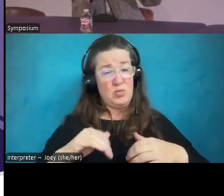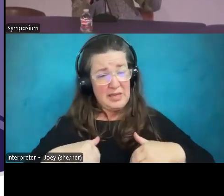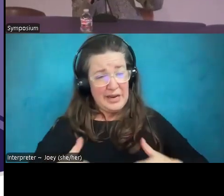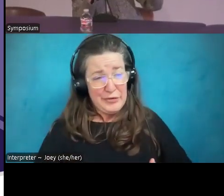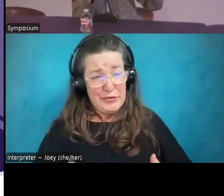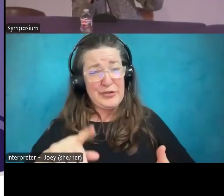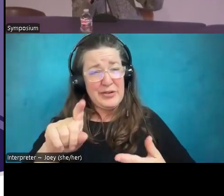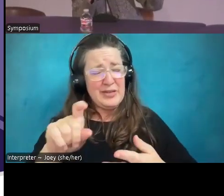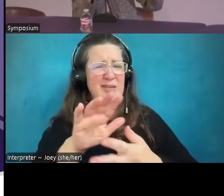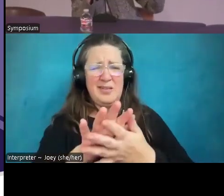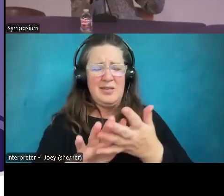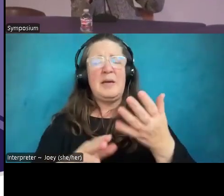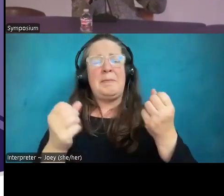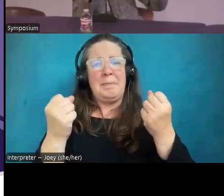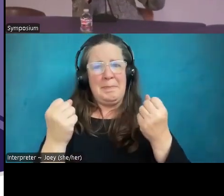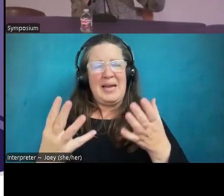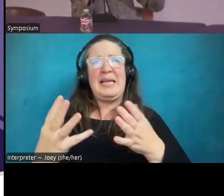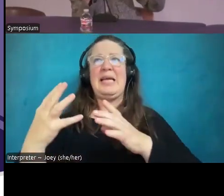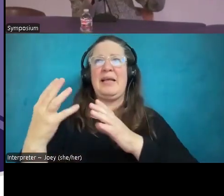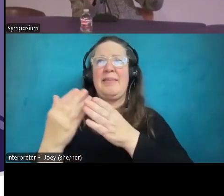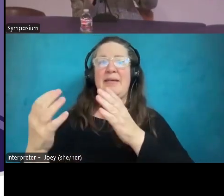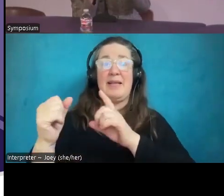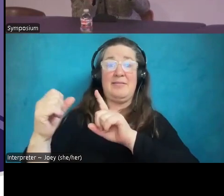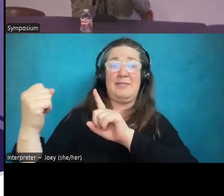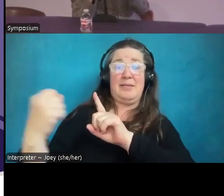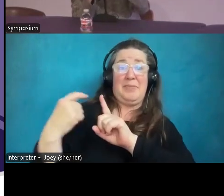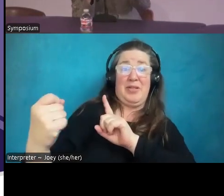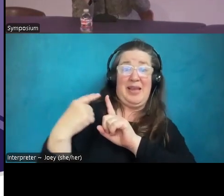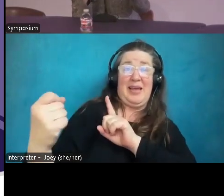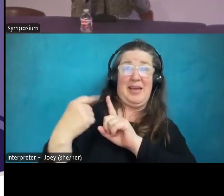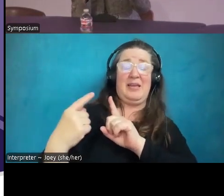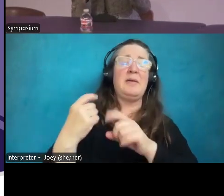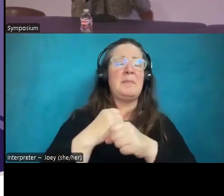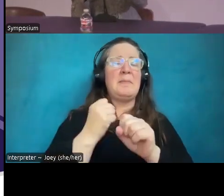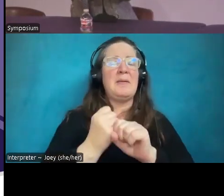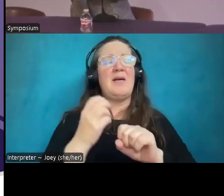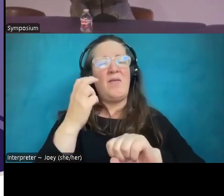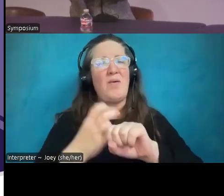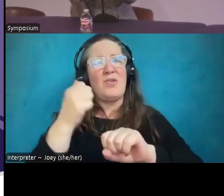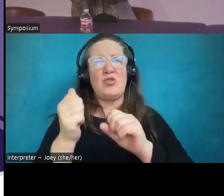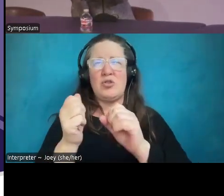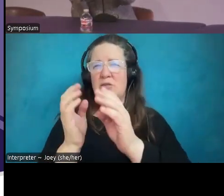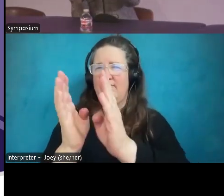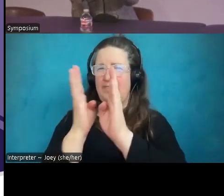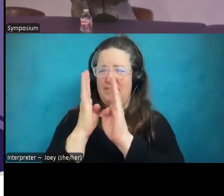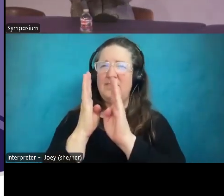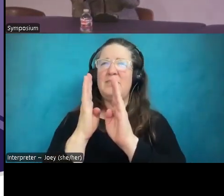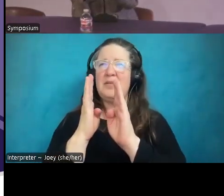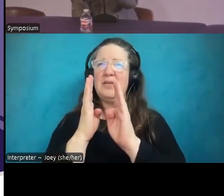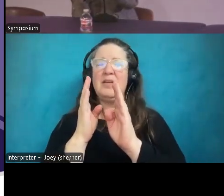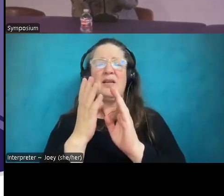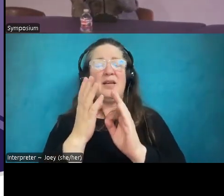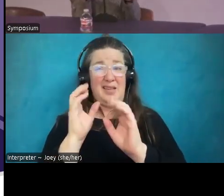amount of stimulation coming in, and is it making more difficult to track what you're really trying to focus on, and are there ways to alter that